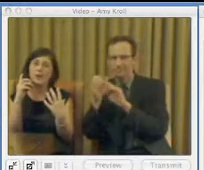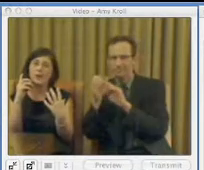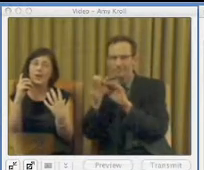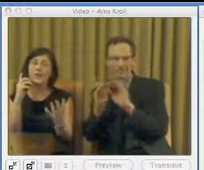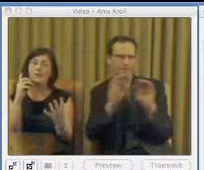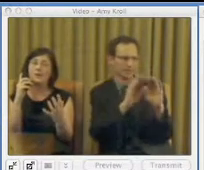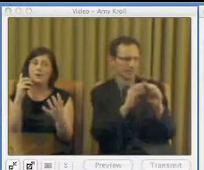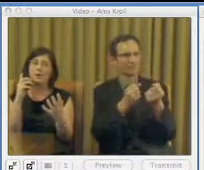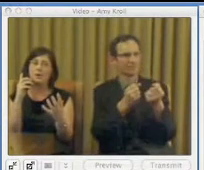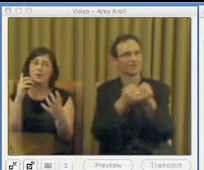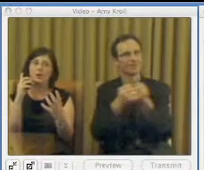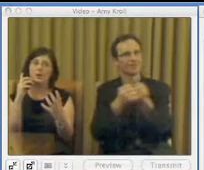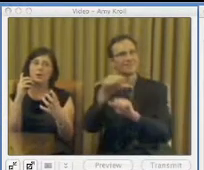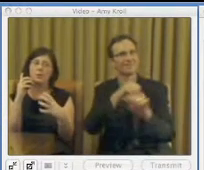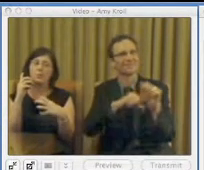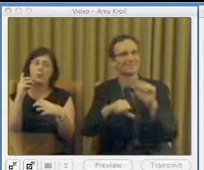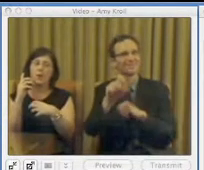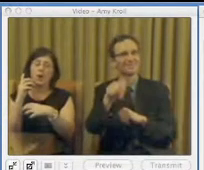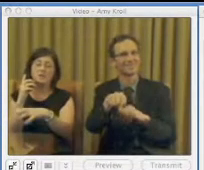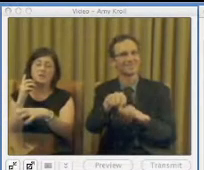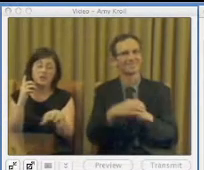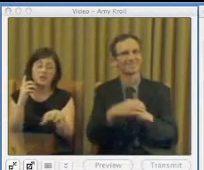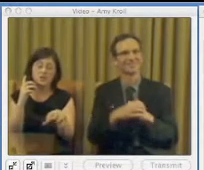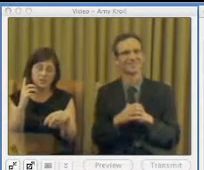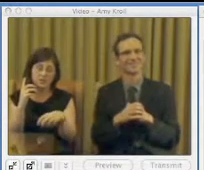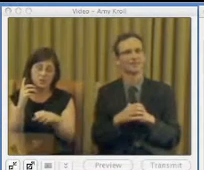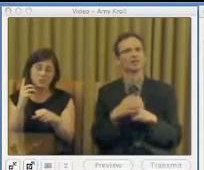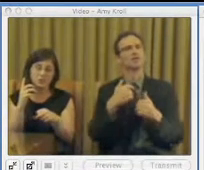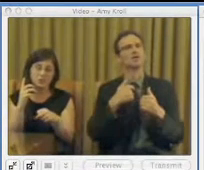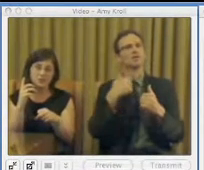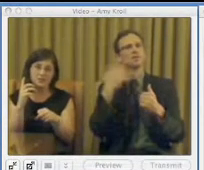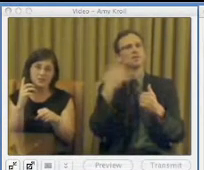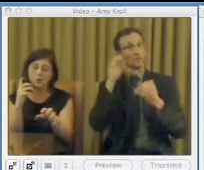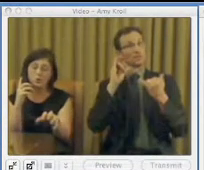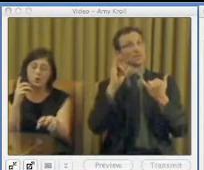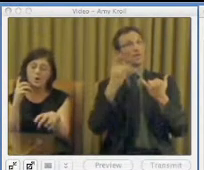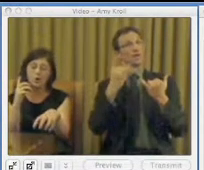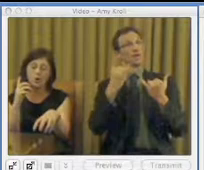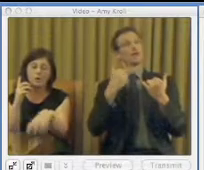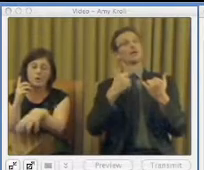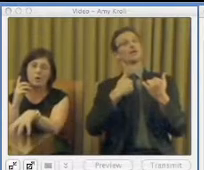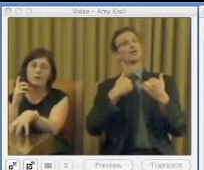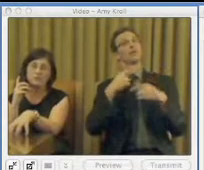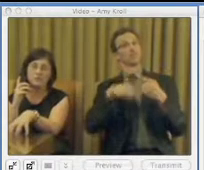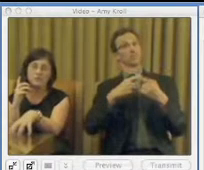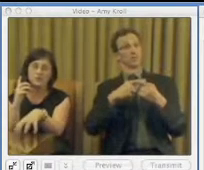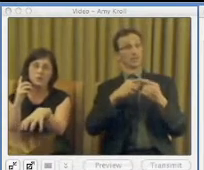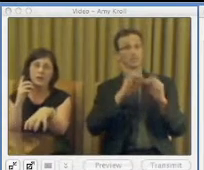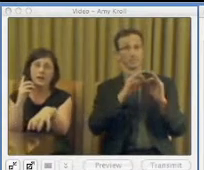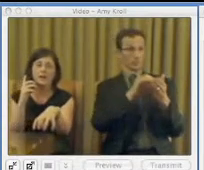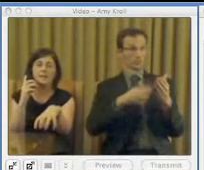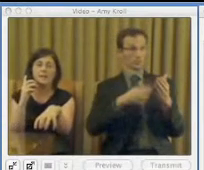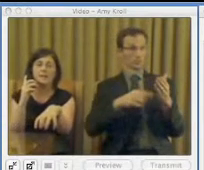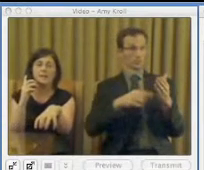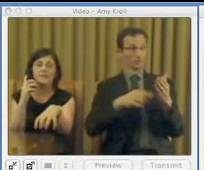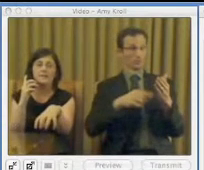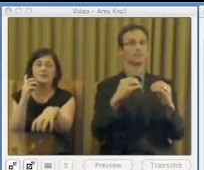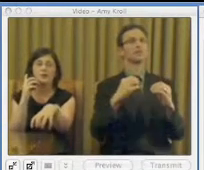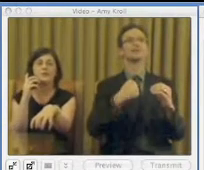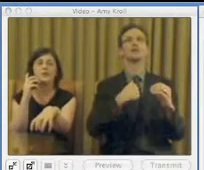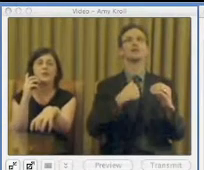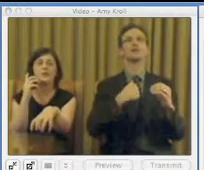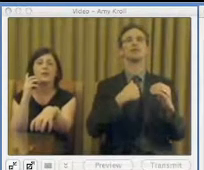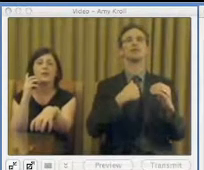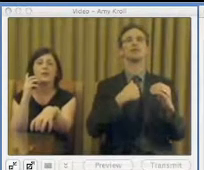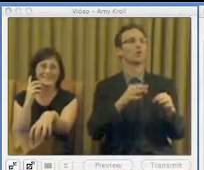so I know now that when I teach interpreting students, I don't talk about the on and the off interpreter. I talk